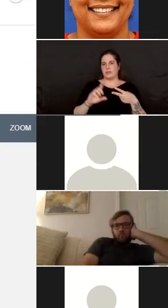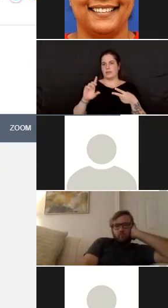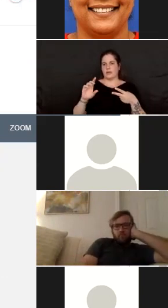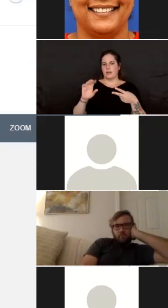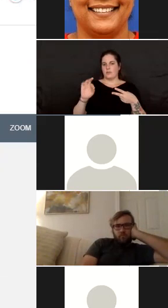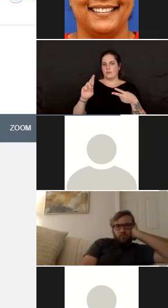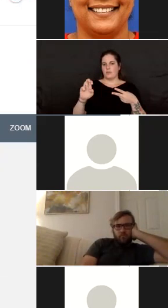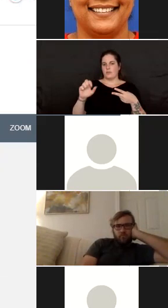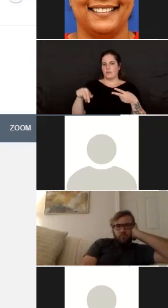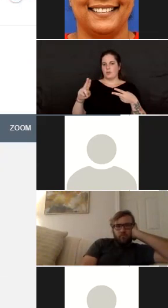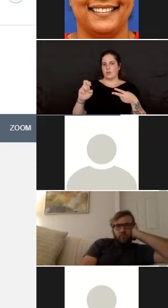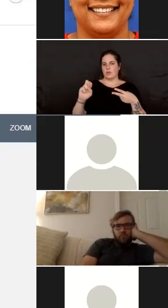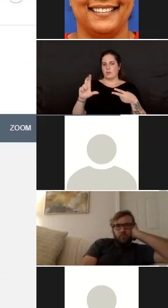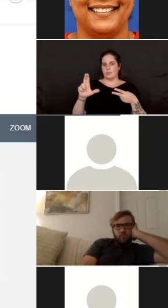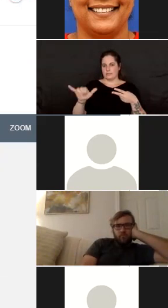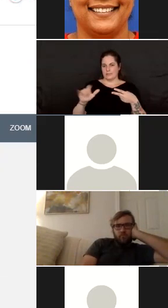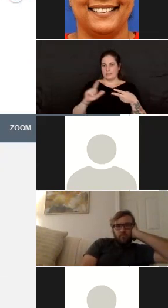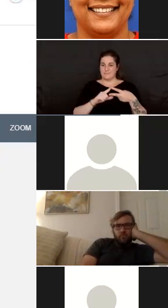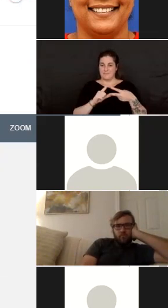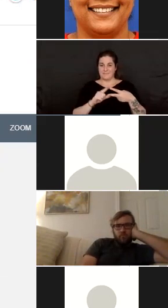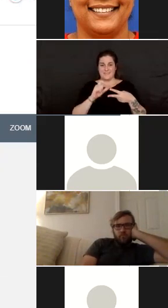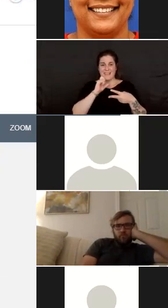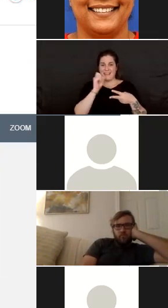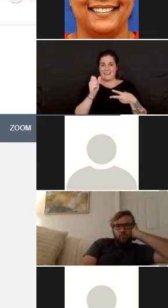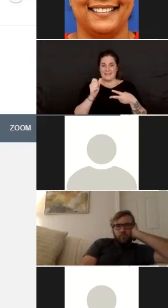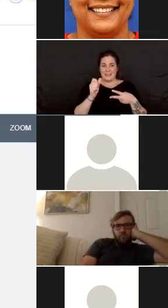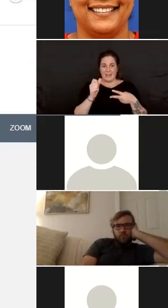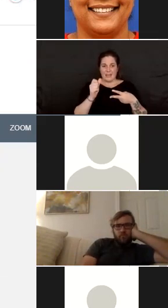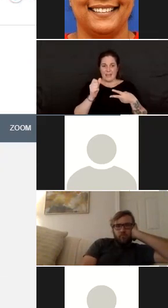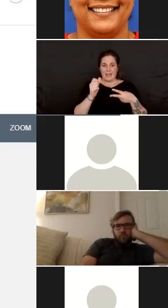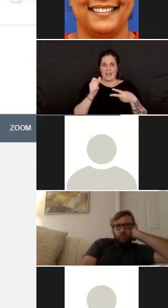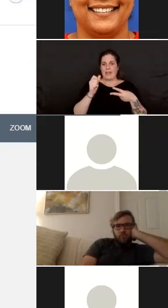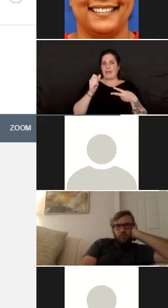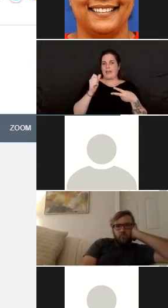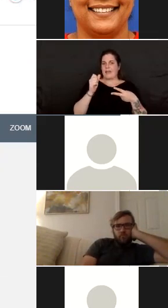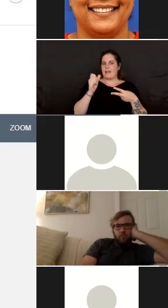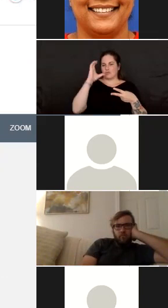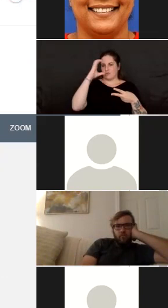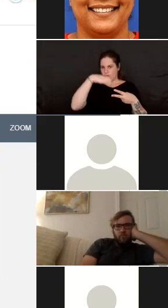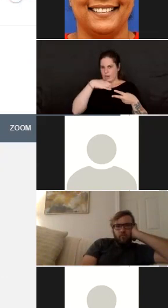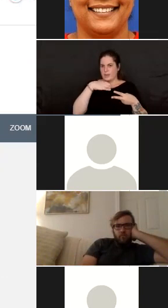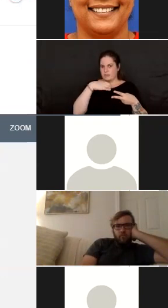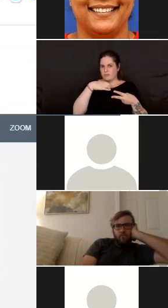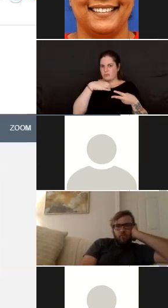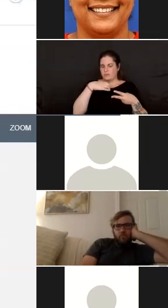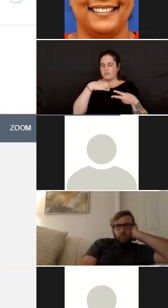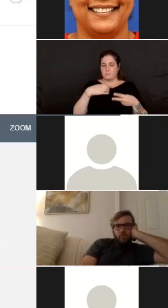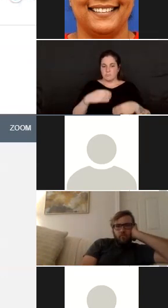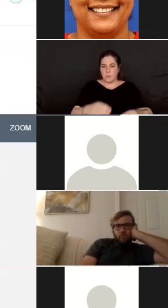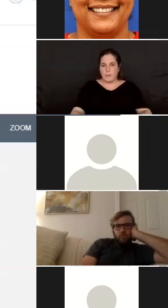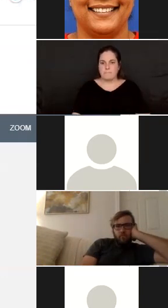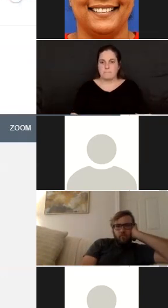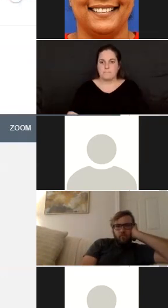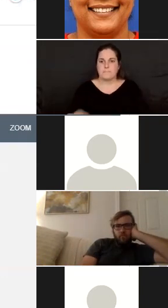not a concept that should be foreign to you, because when we study circular motion, if you remember,